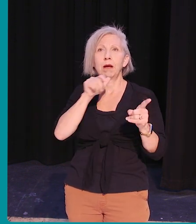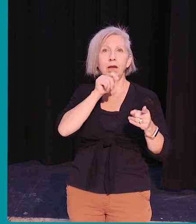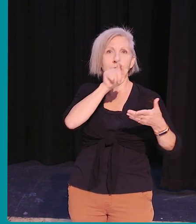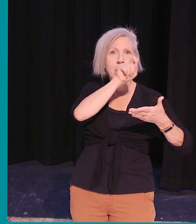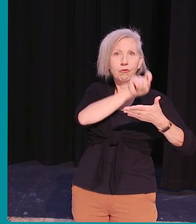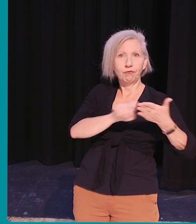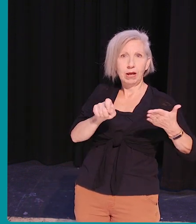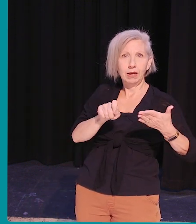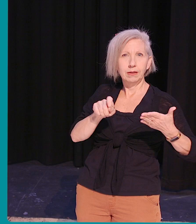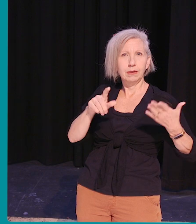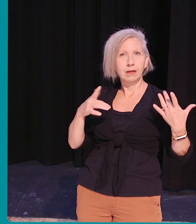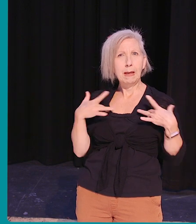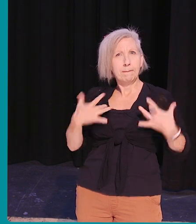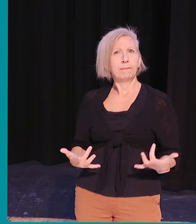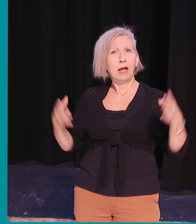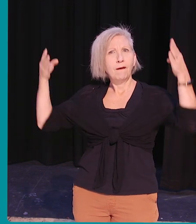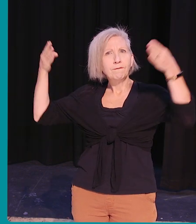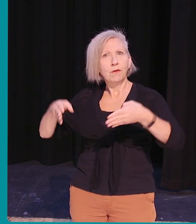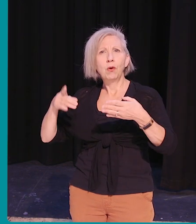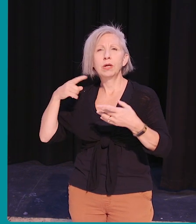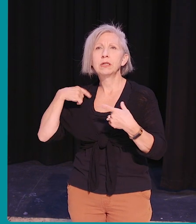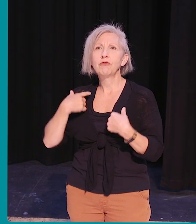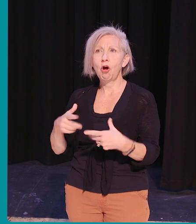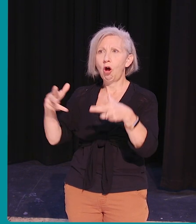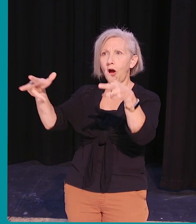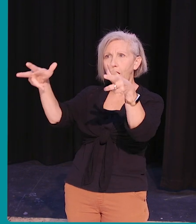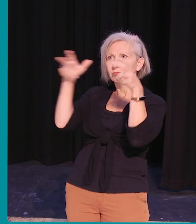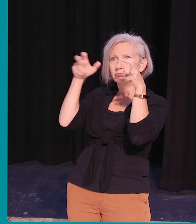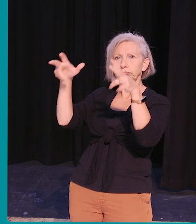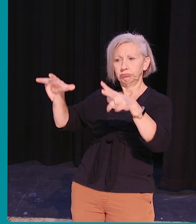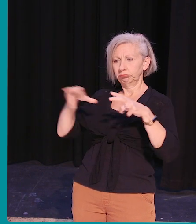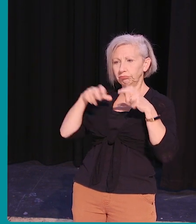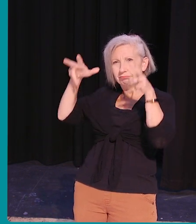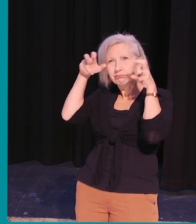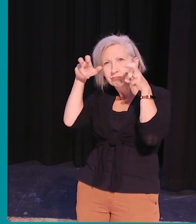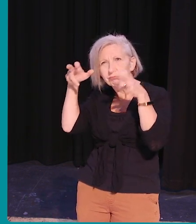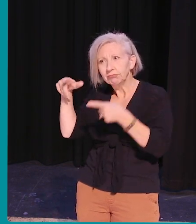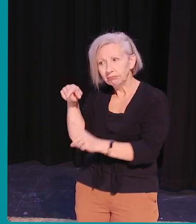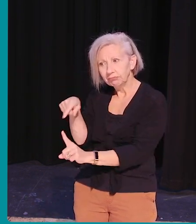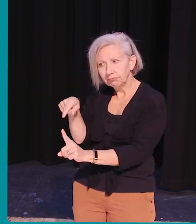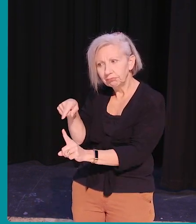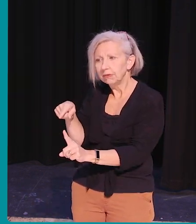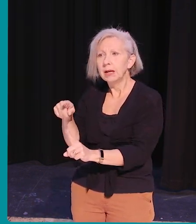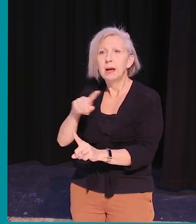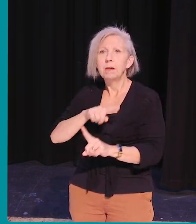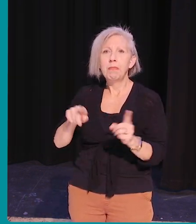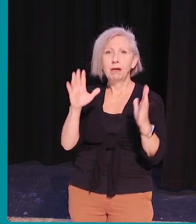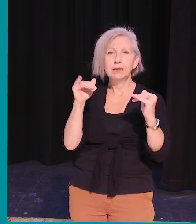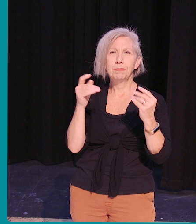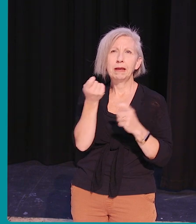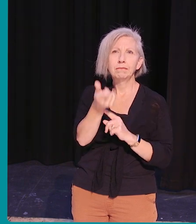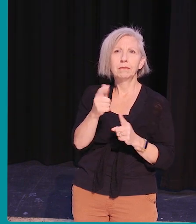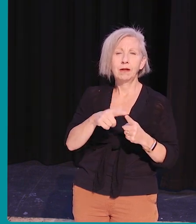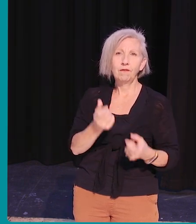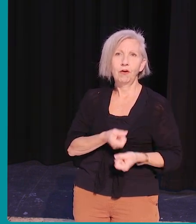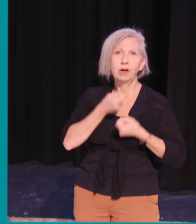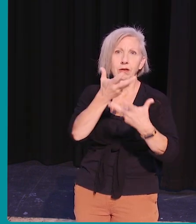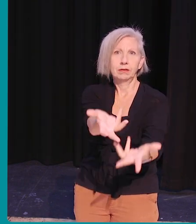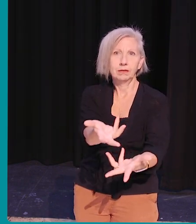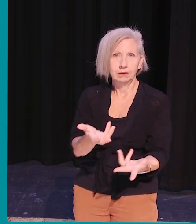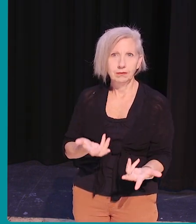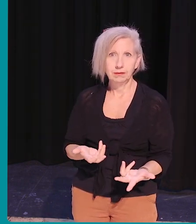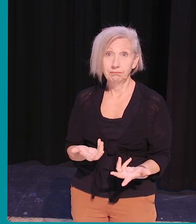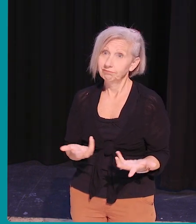make and create and share and do, right? Because that's an essential component of living in this digital space. Now, some of